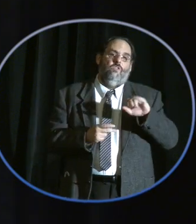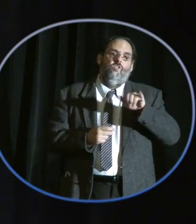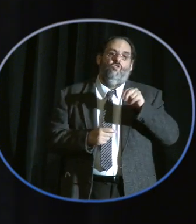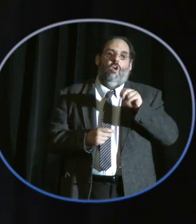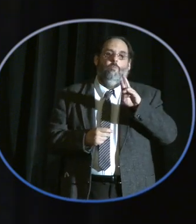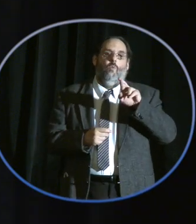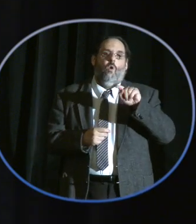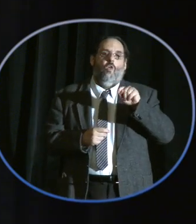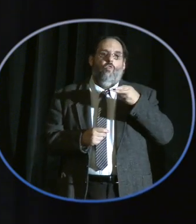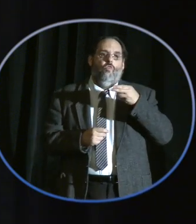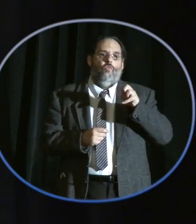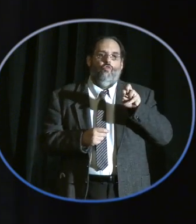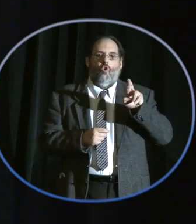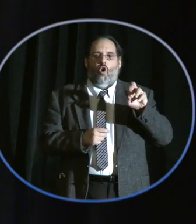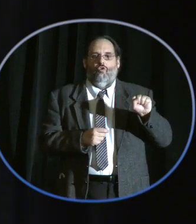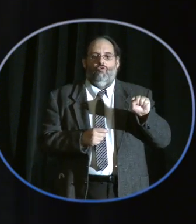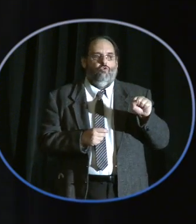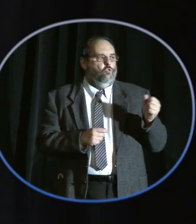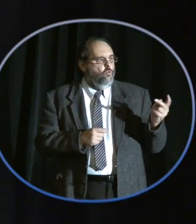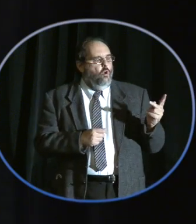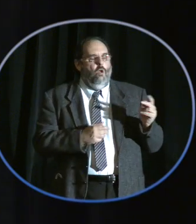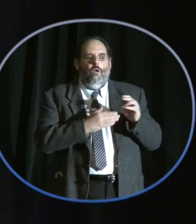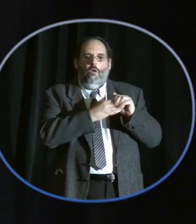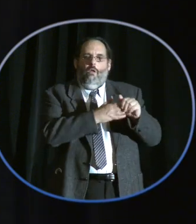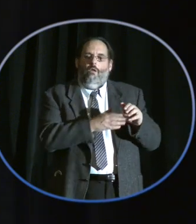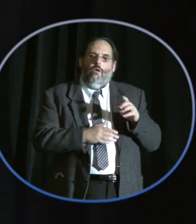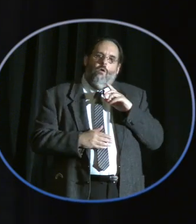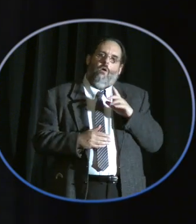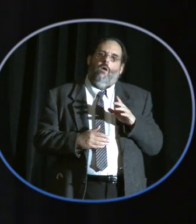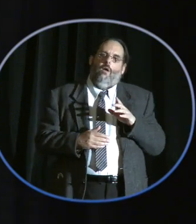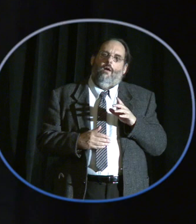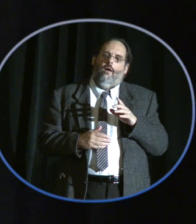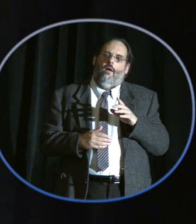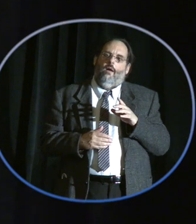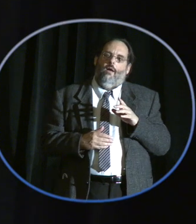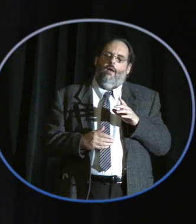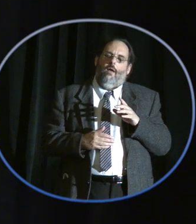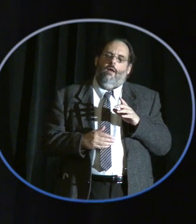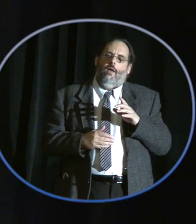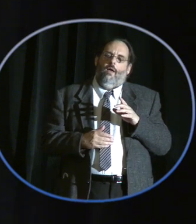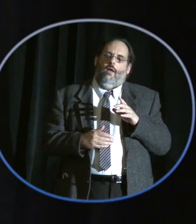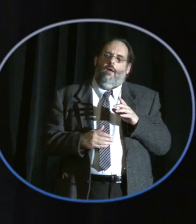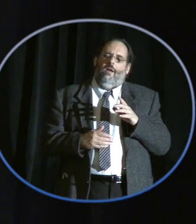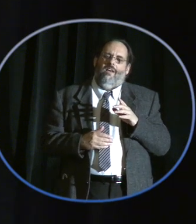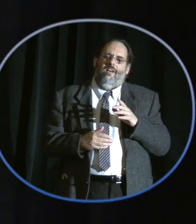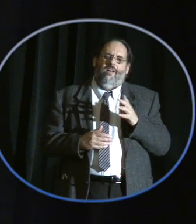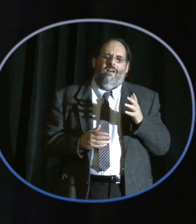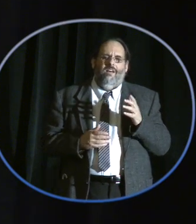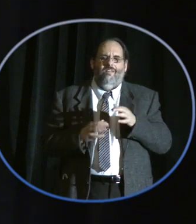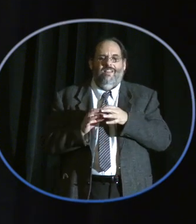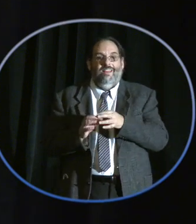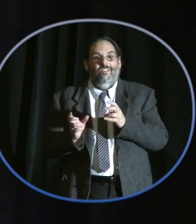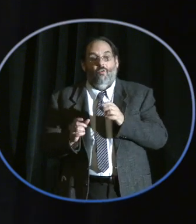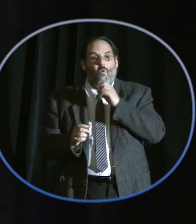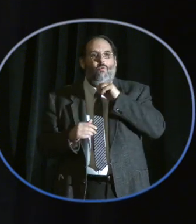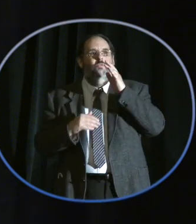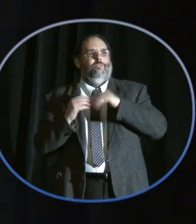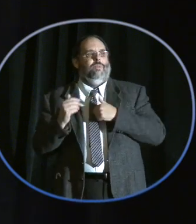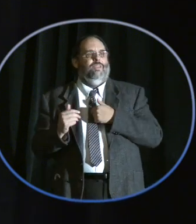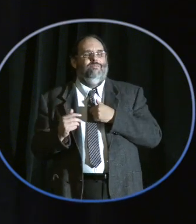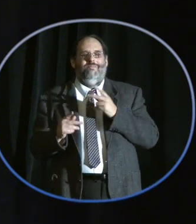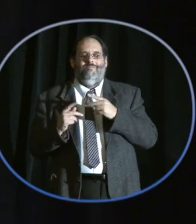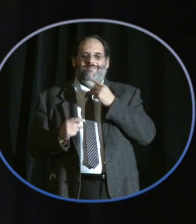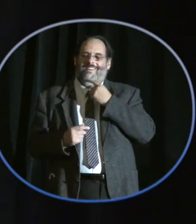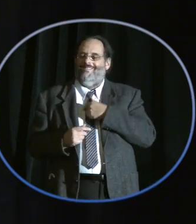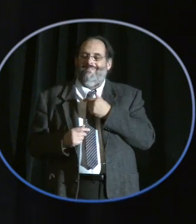Brothers, your leadership has mostly caused an issue that is older than me that folks would say